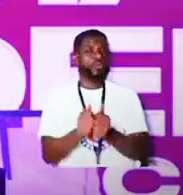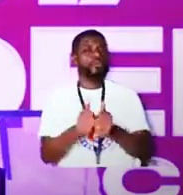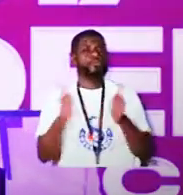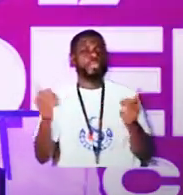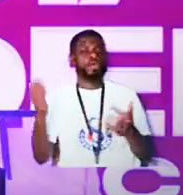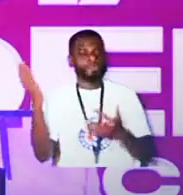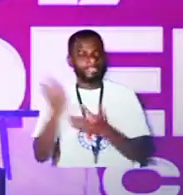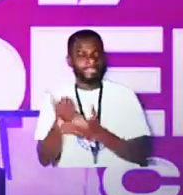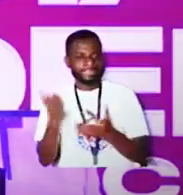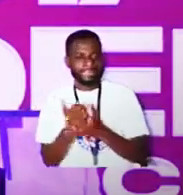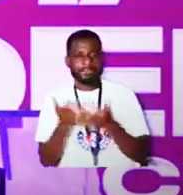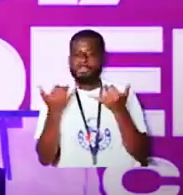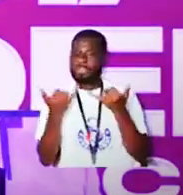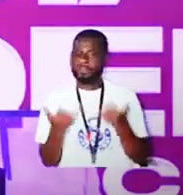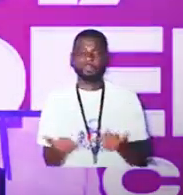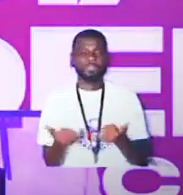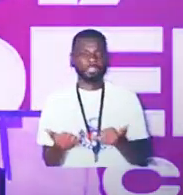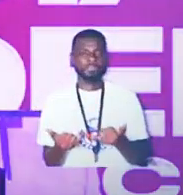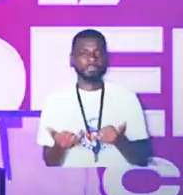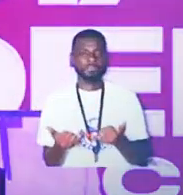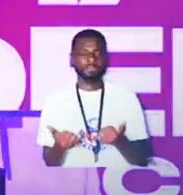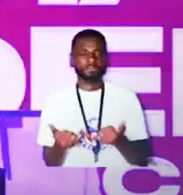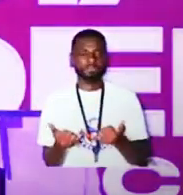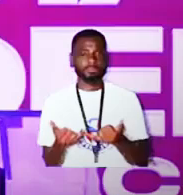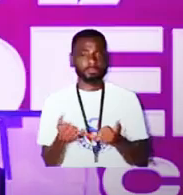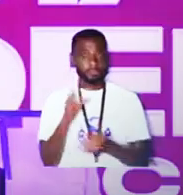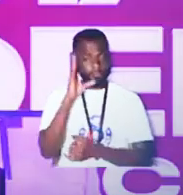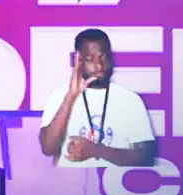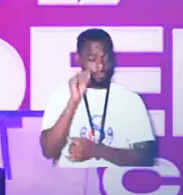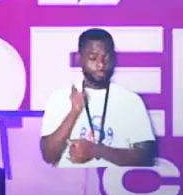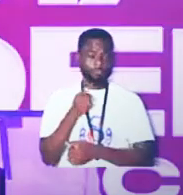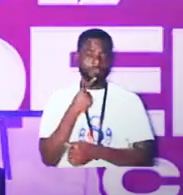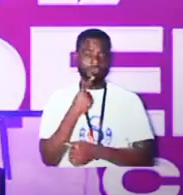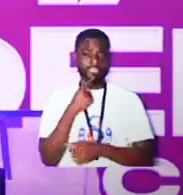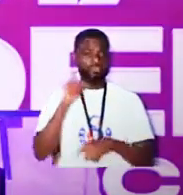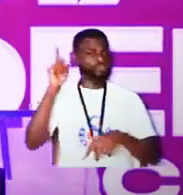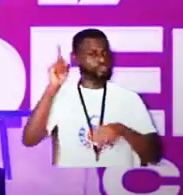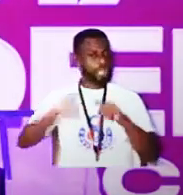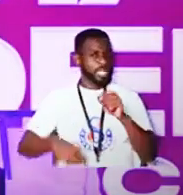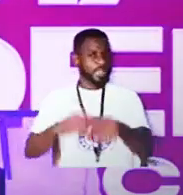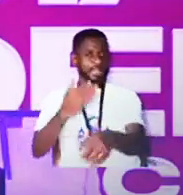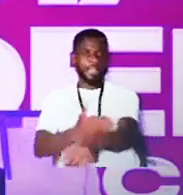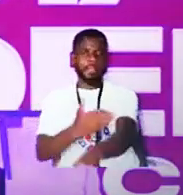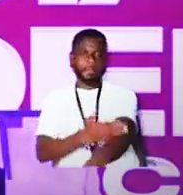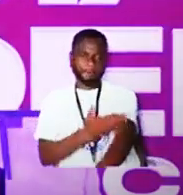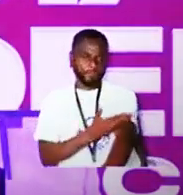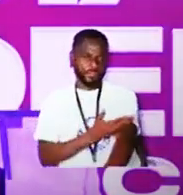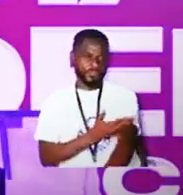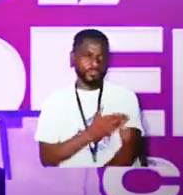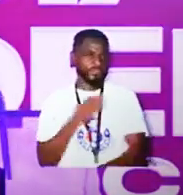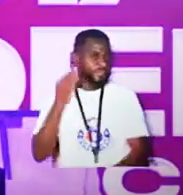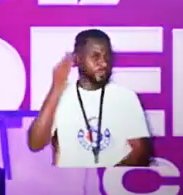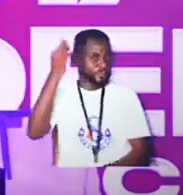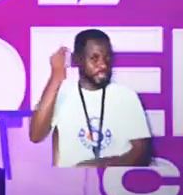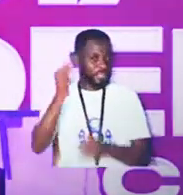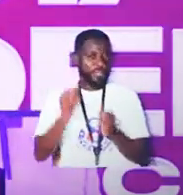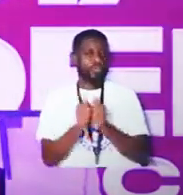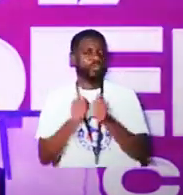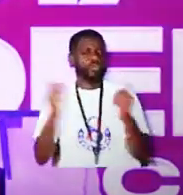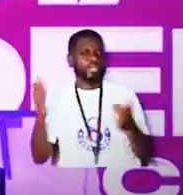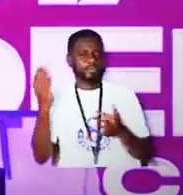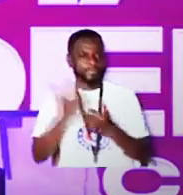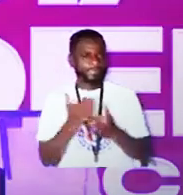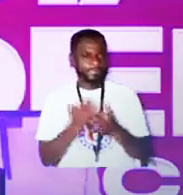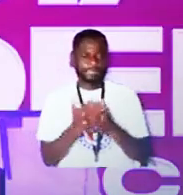the present. William Booth said that you cannot improve the future without disturbing